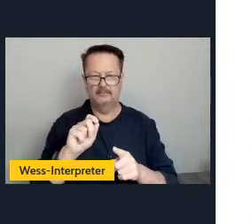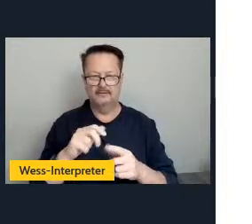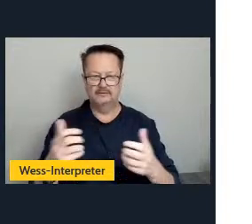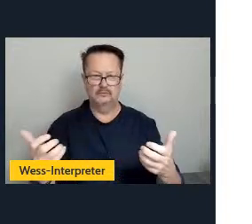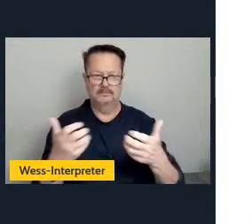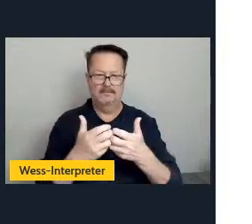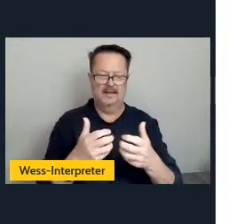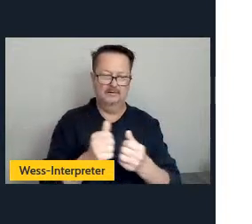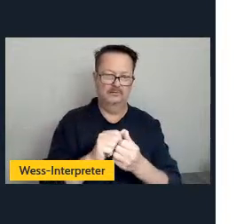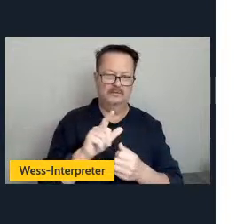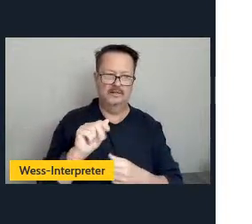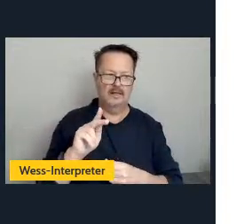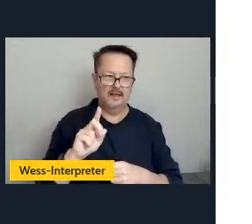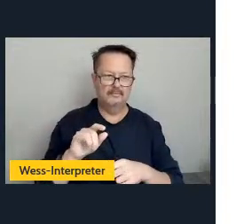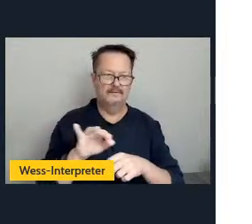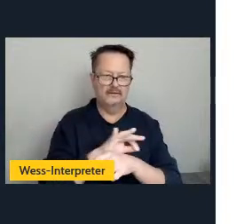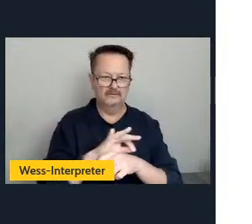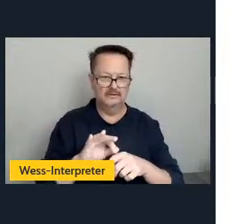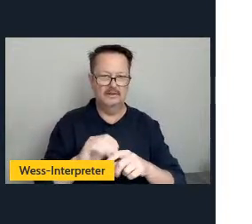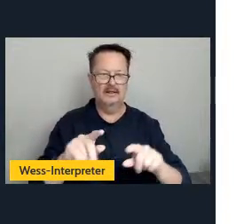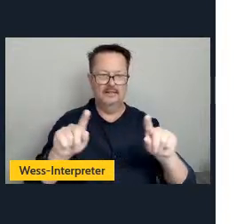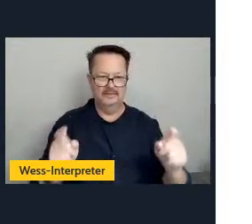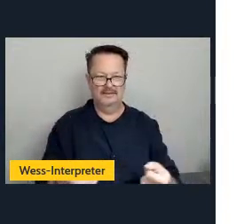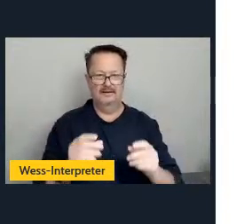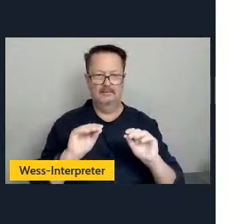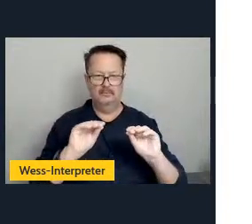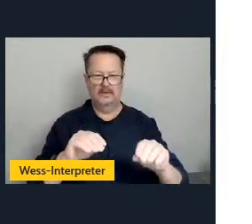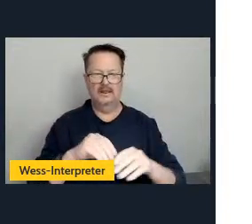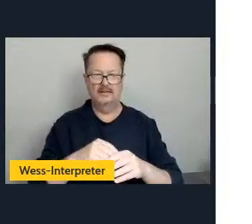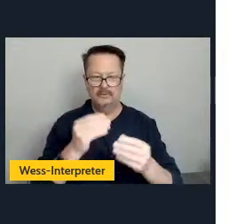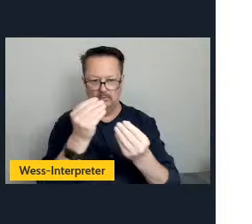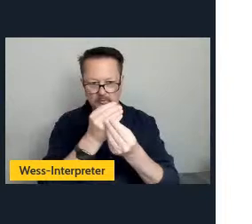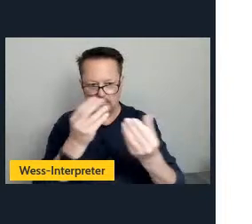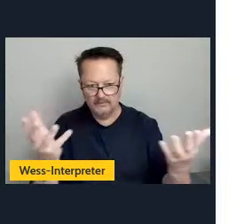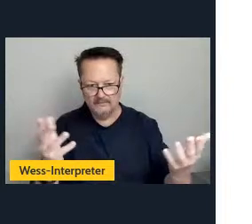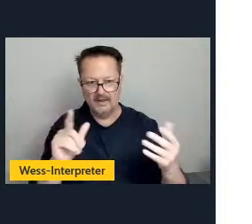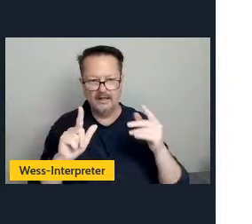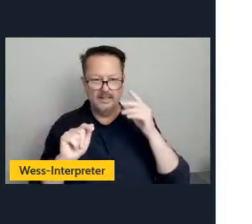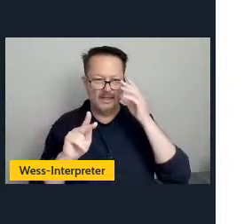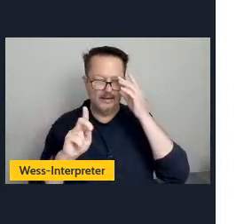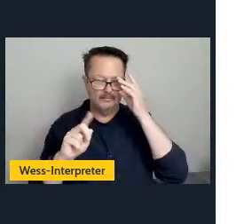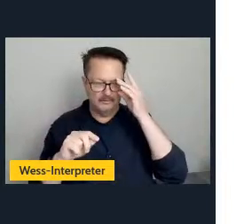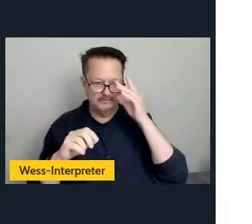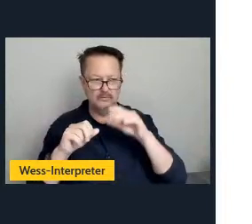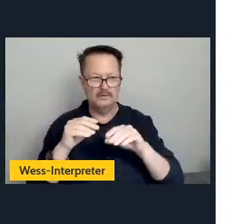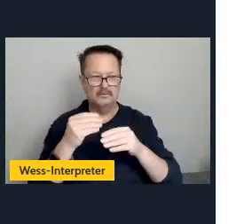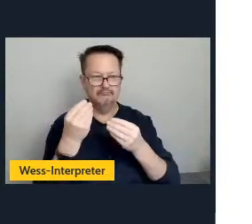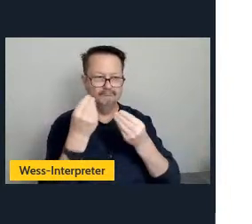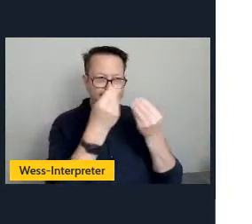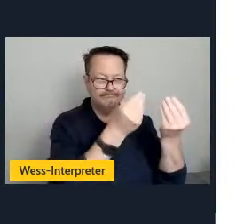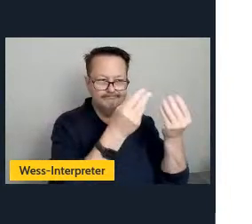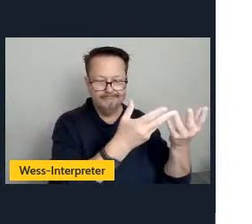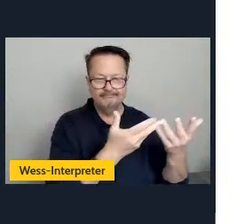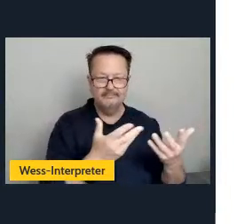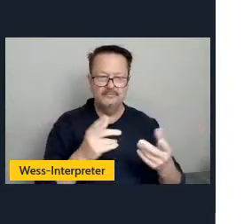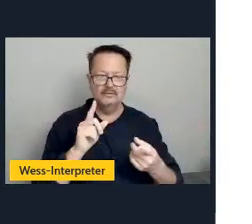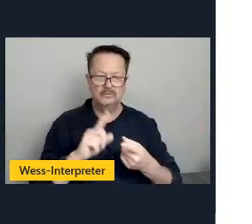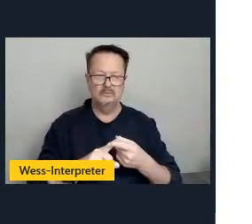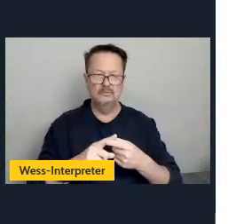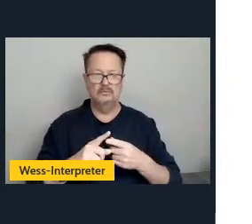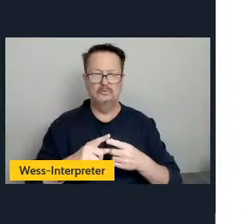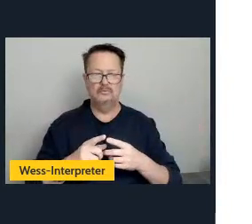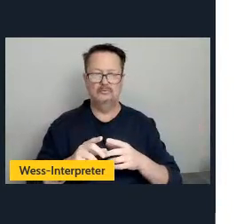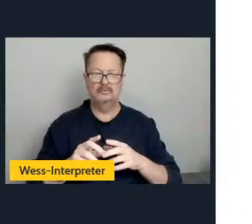function name and put that into the notify Lambda function call to generate this kind